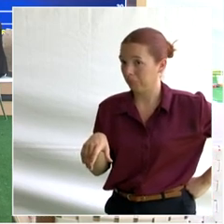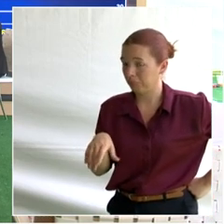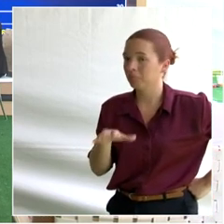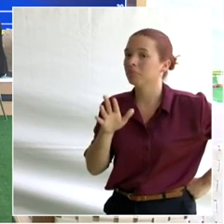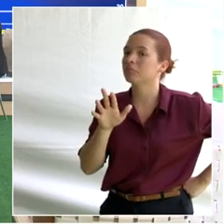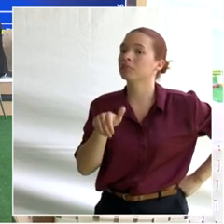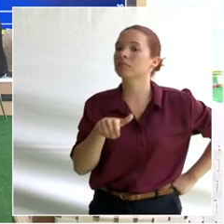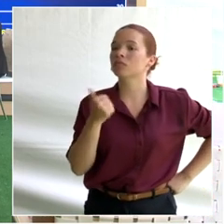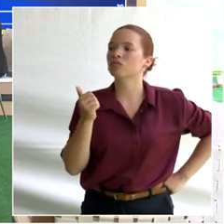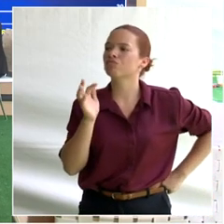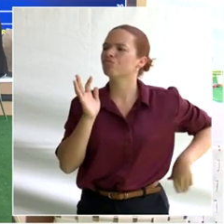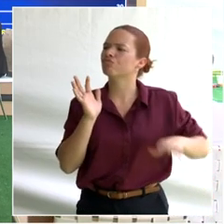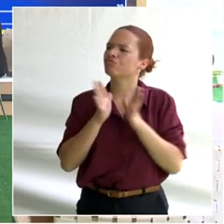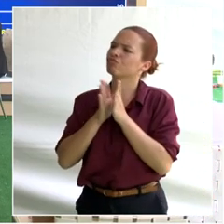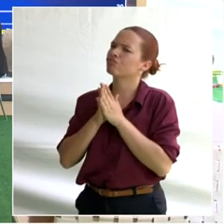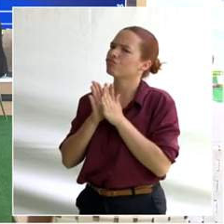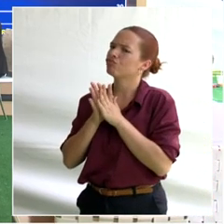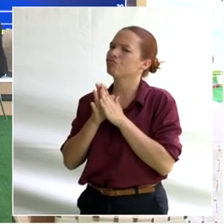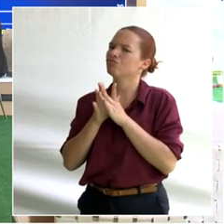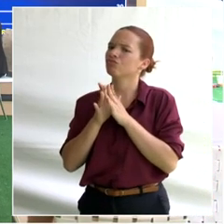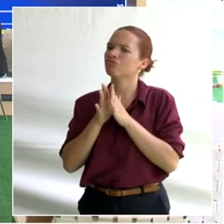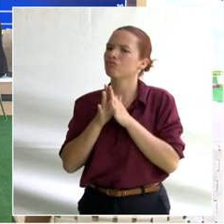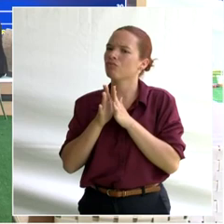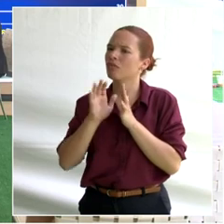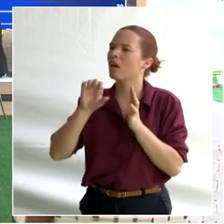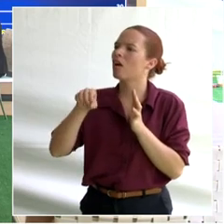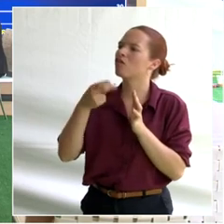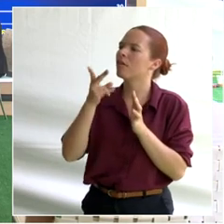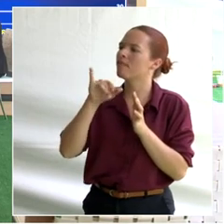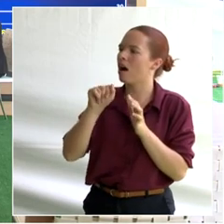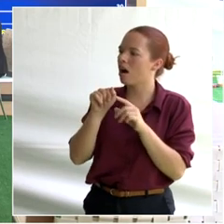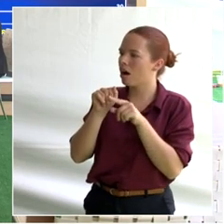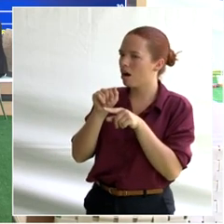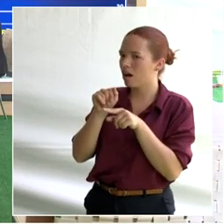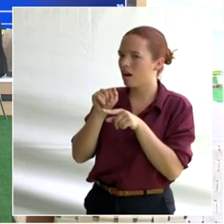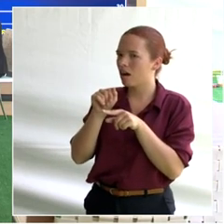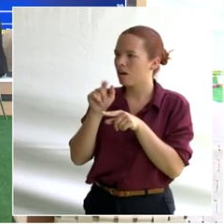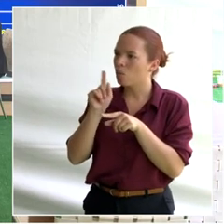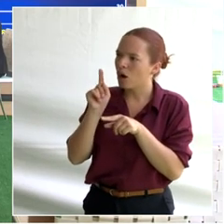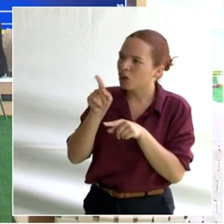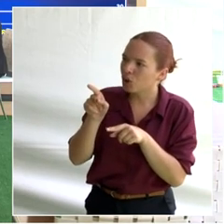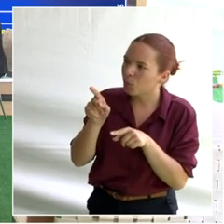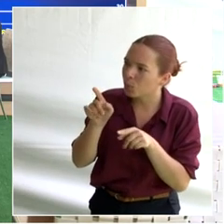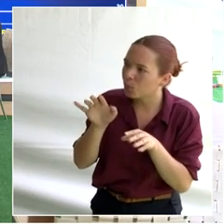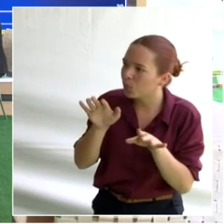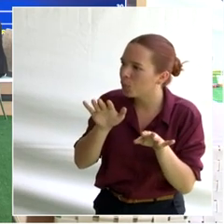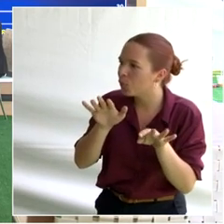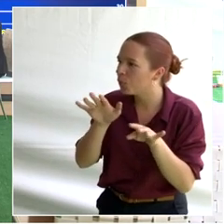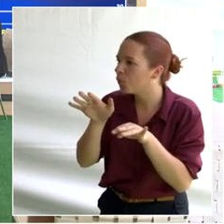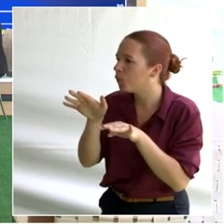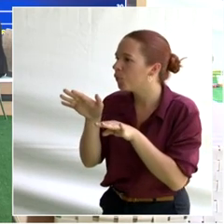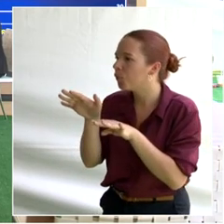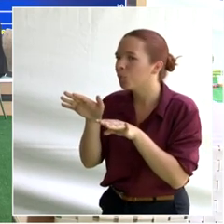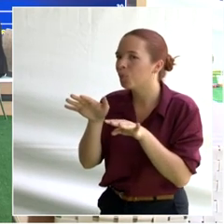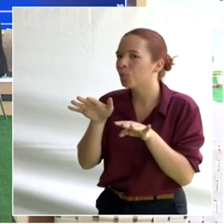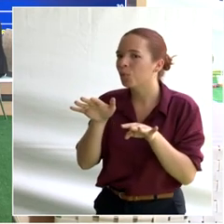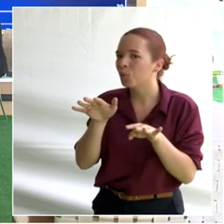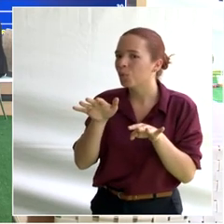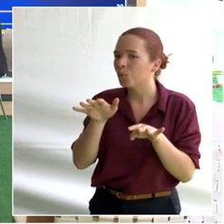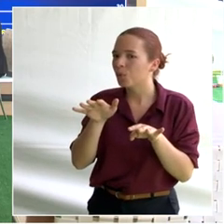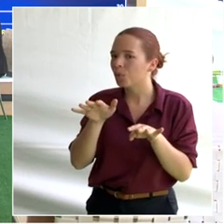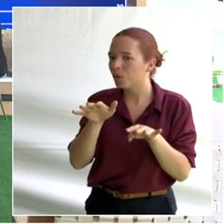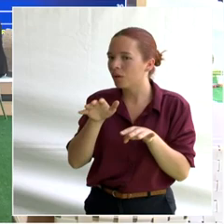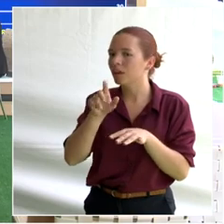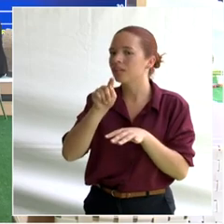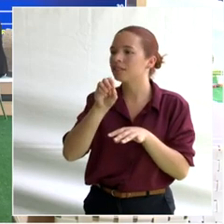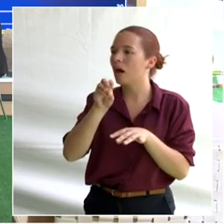Jeremy here? Sophia Maynor and Jeremiah Towns, come on up. Are you guys husband